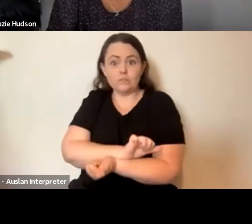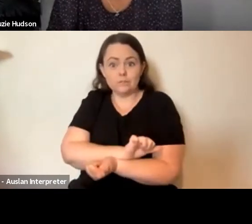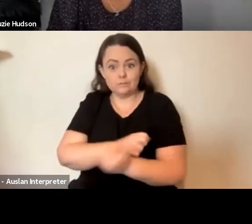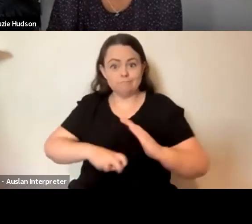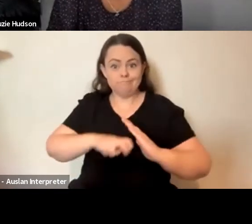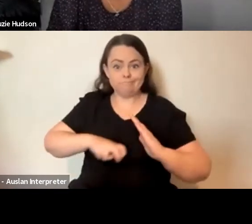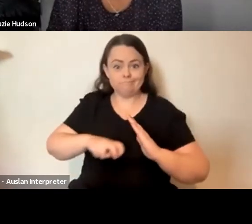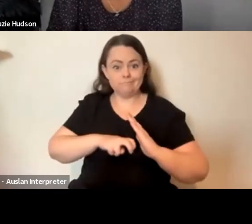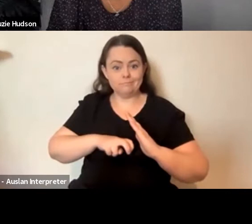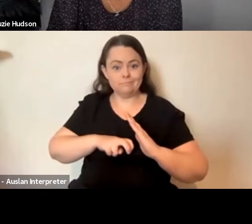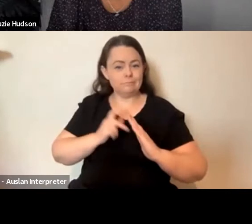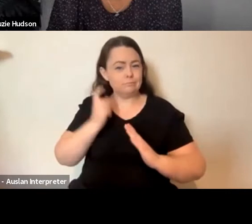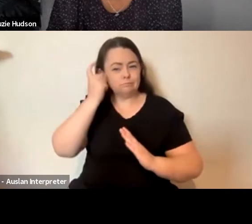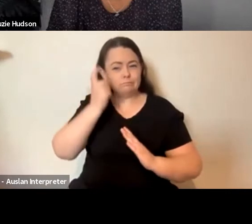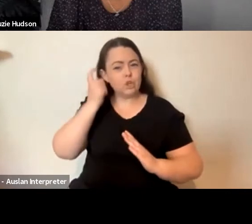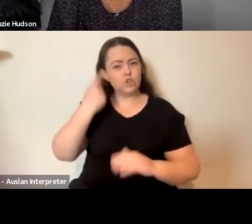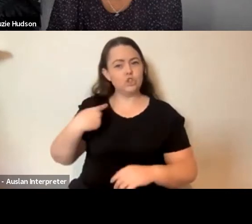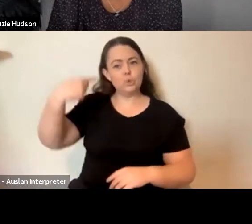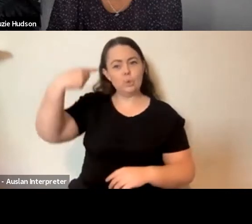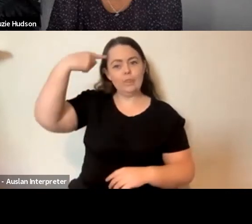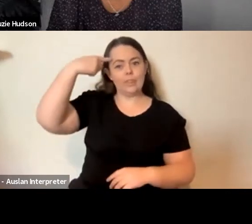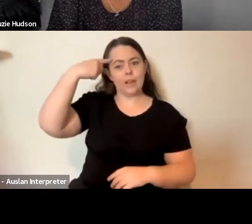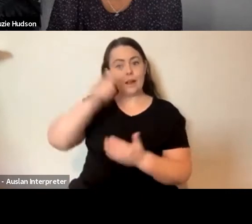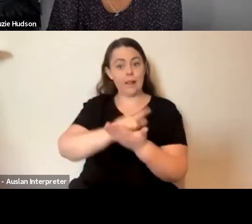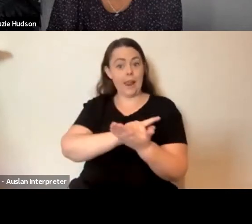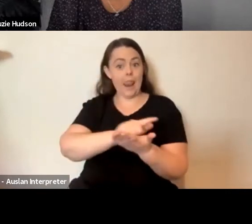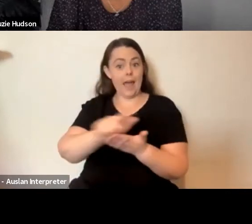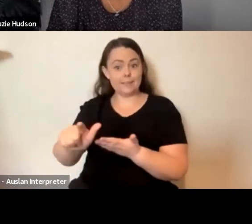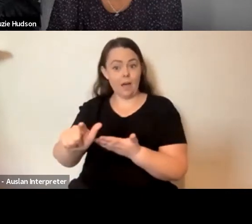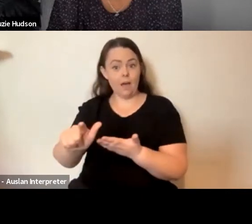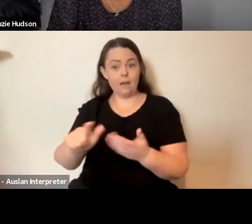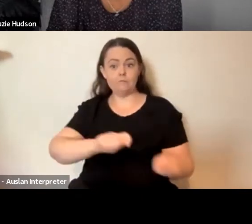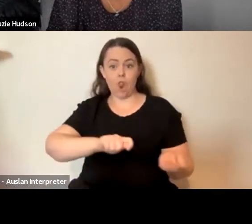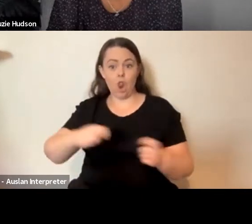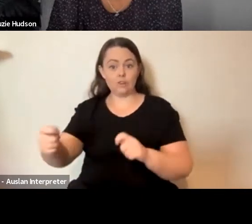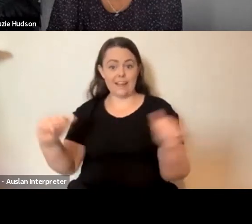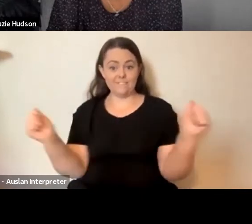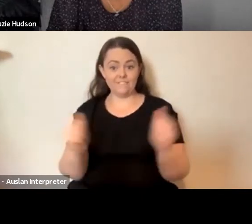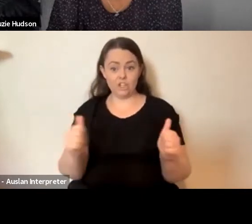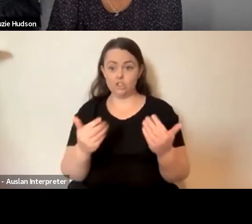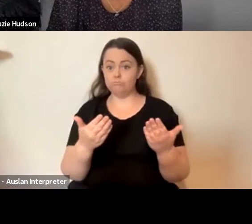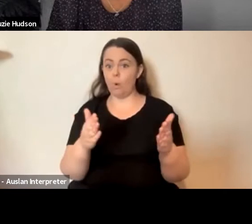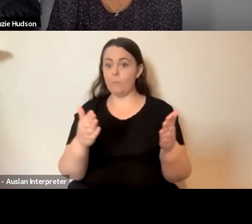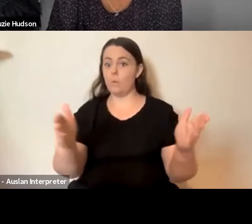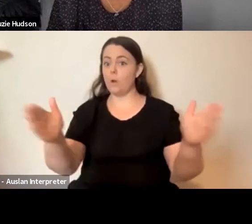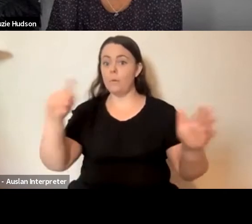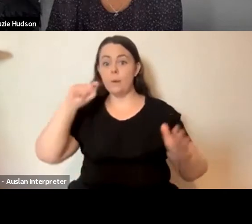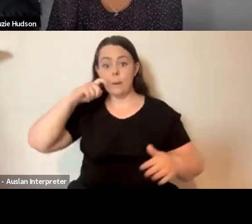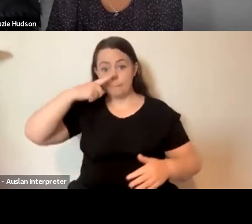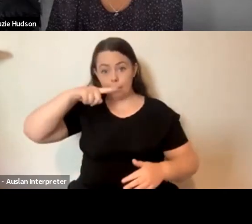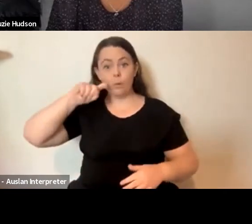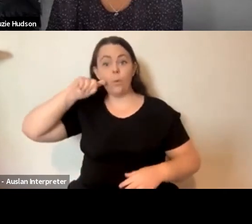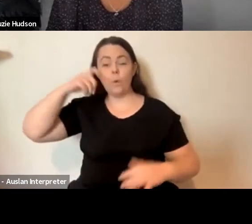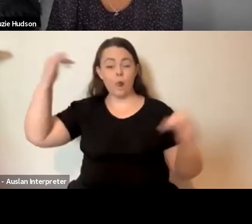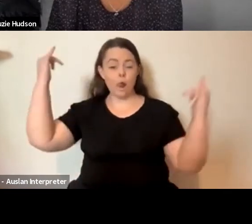there'll be a rebound or surge in use afterwards and a commensurate increase in hospitalisation or deaths due to changes in tolerance